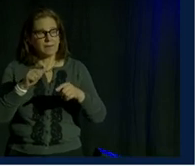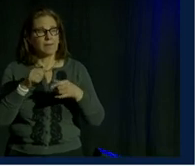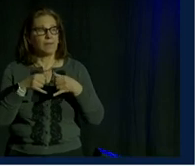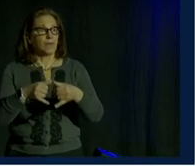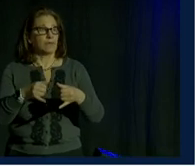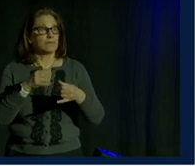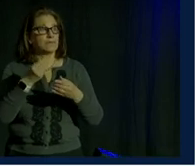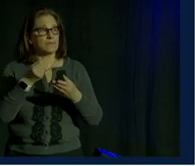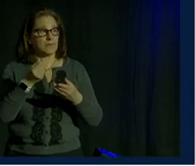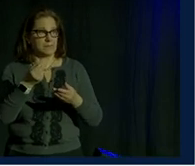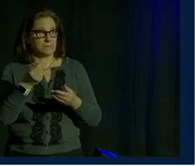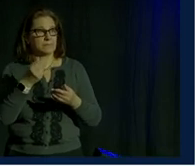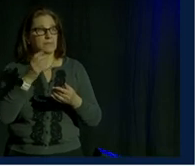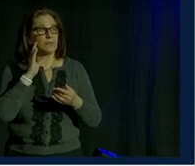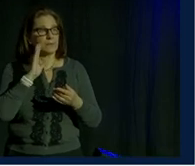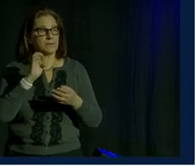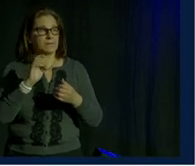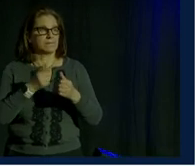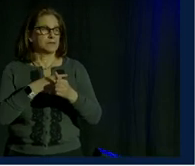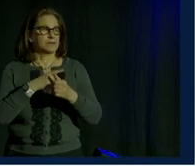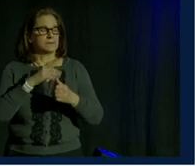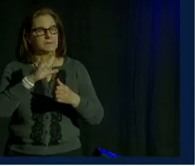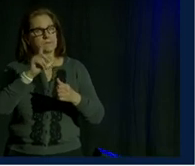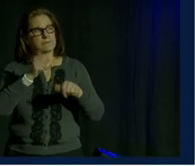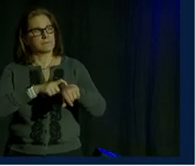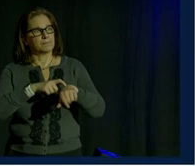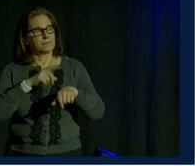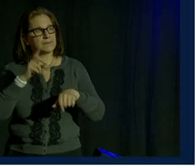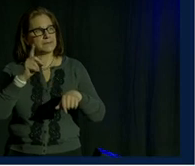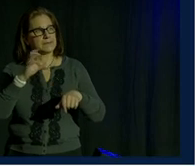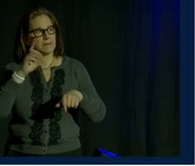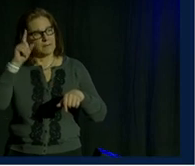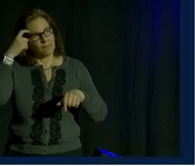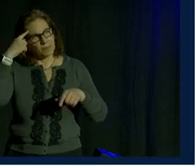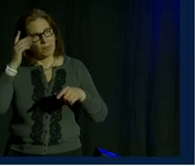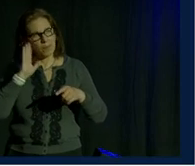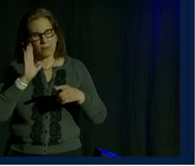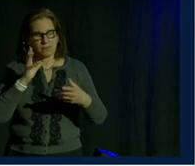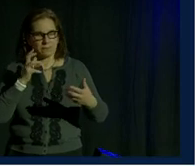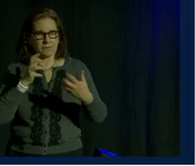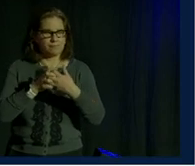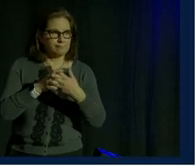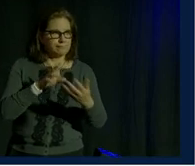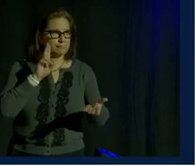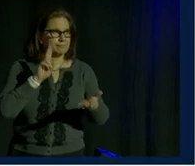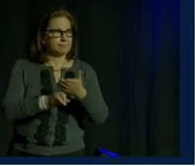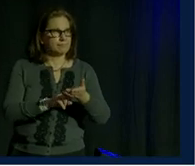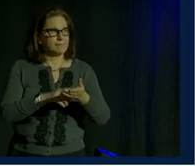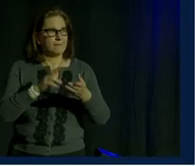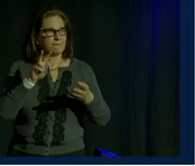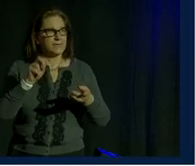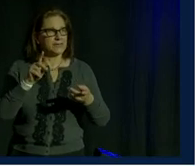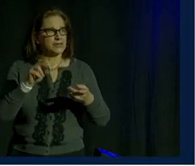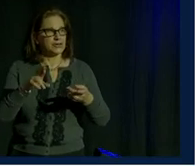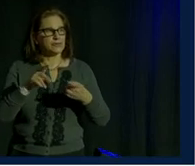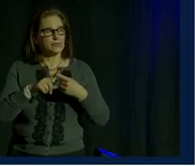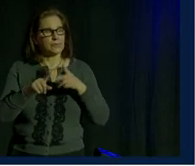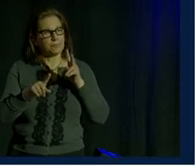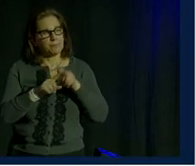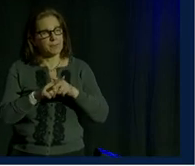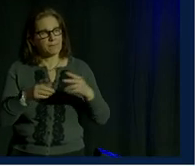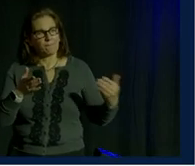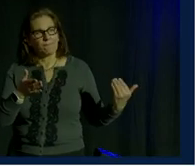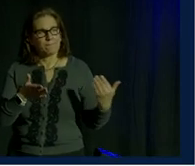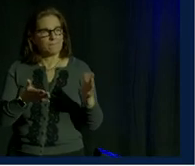the district government, whereby a vendor will identify and implement a full range of energy and water-saving